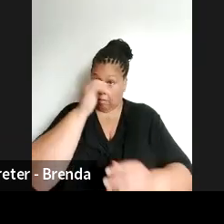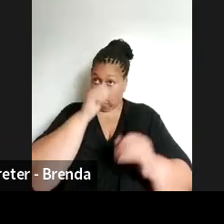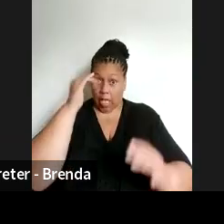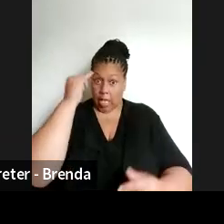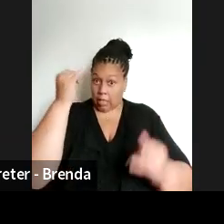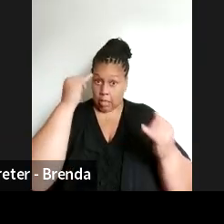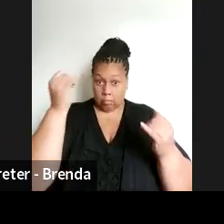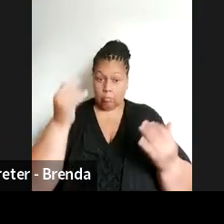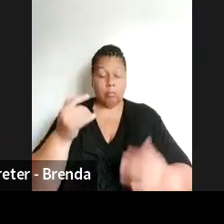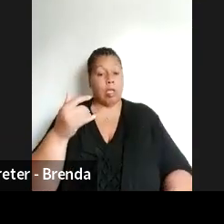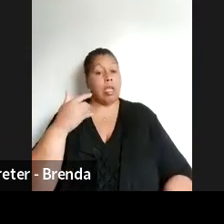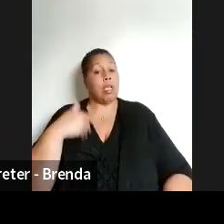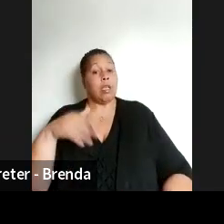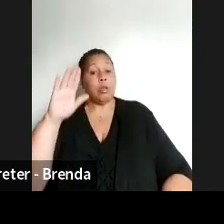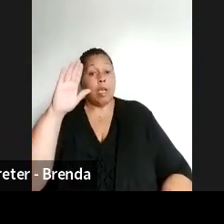So